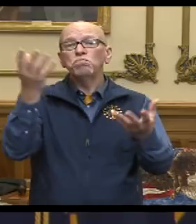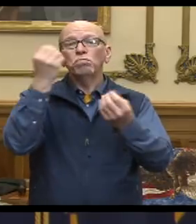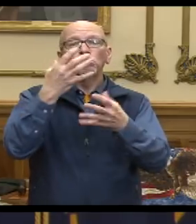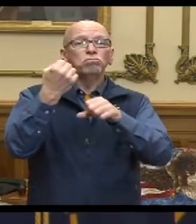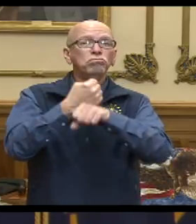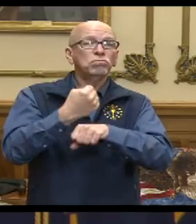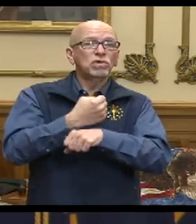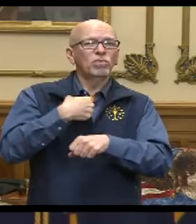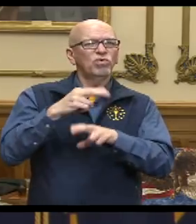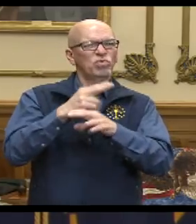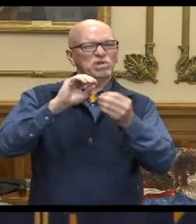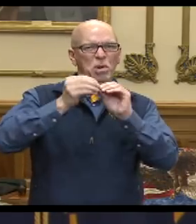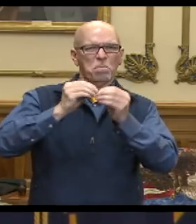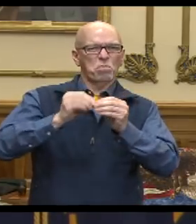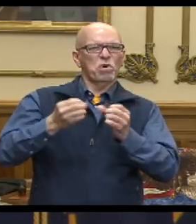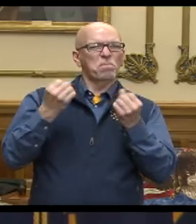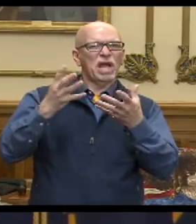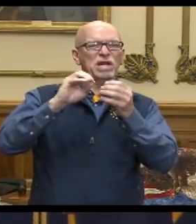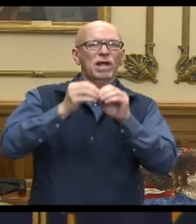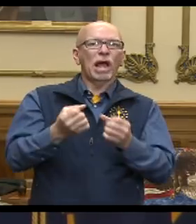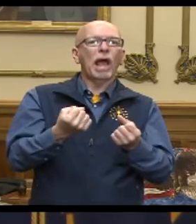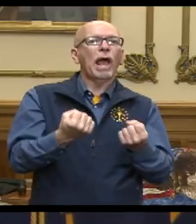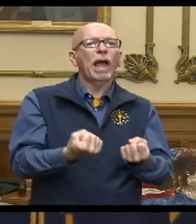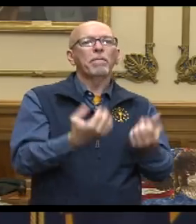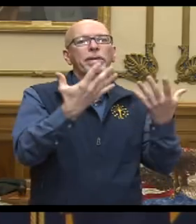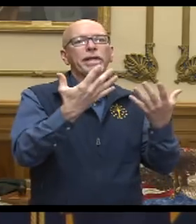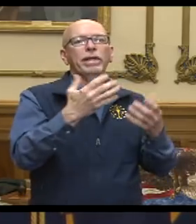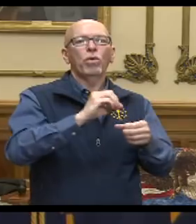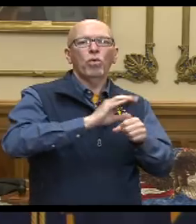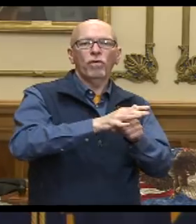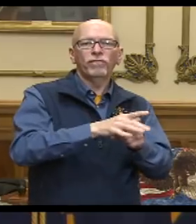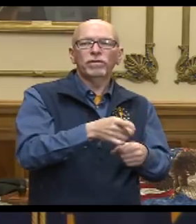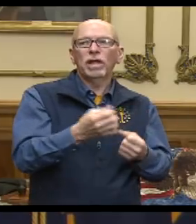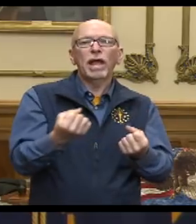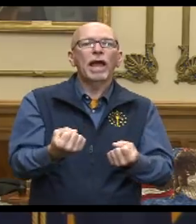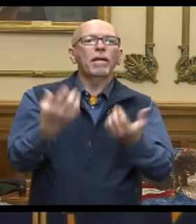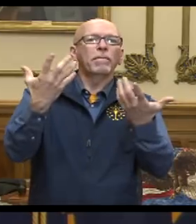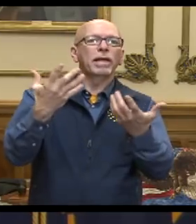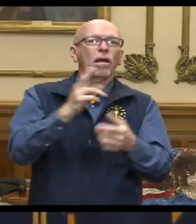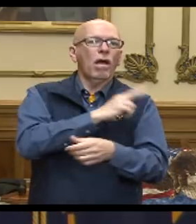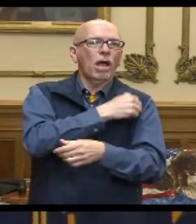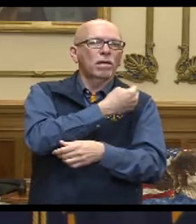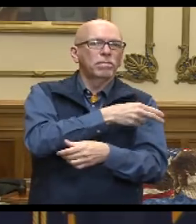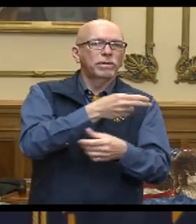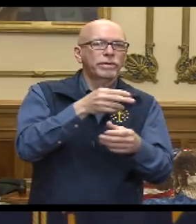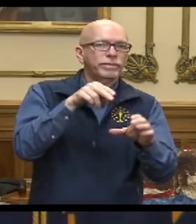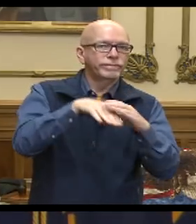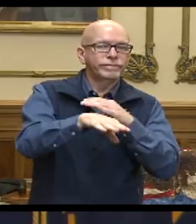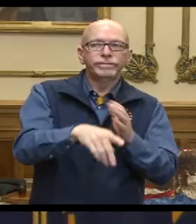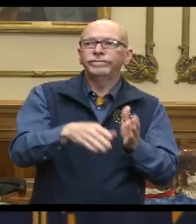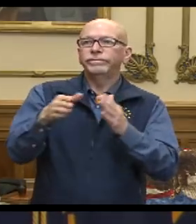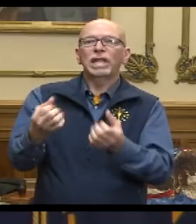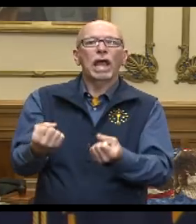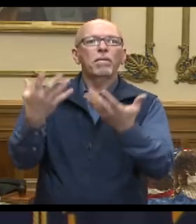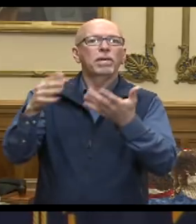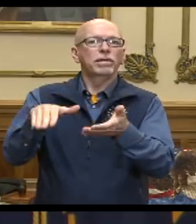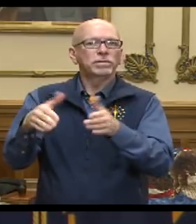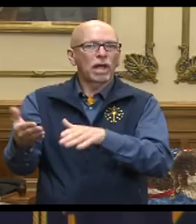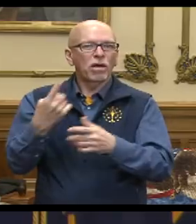lot of numbers. The number of COVID cases, the number of hospitalizations, the number of